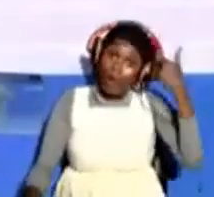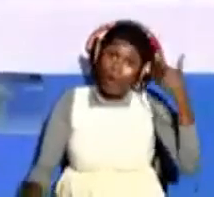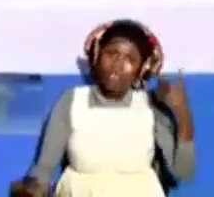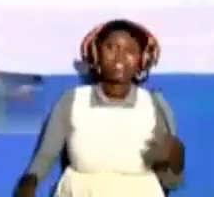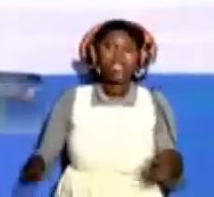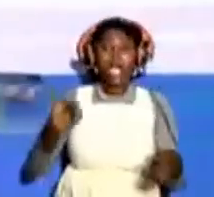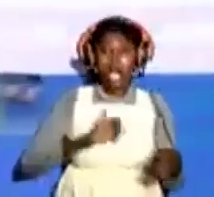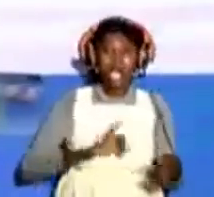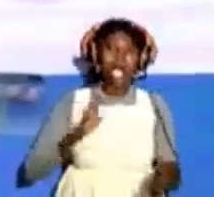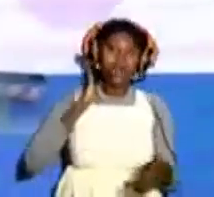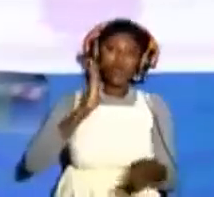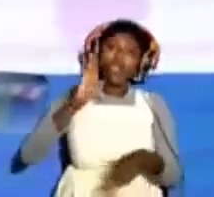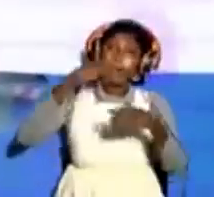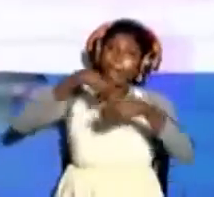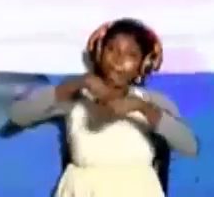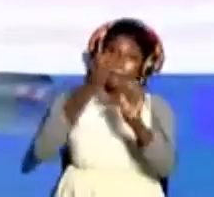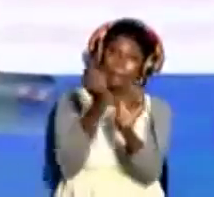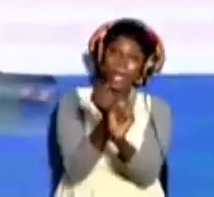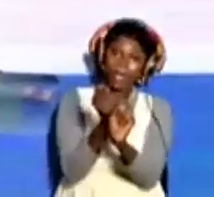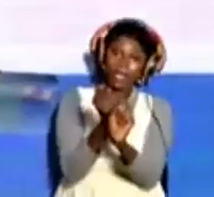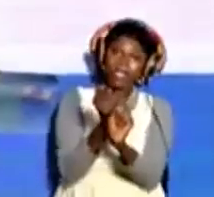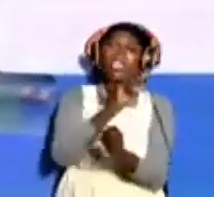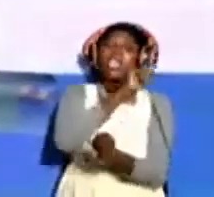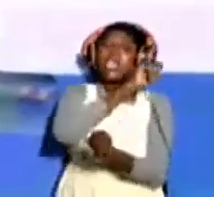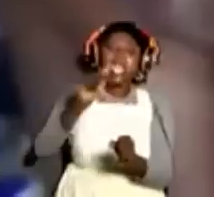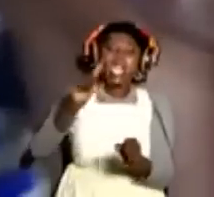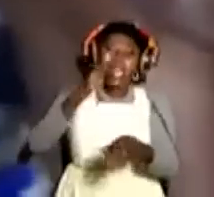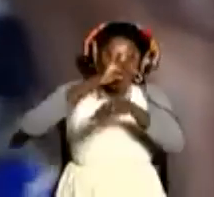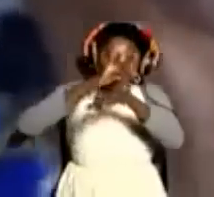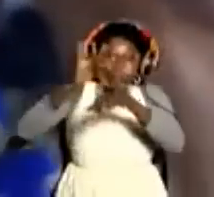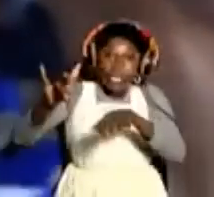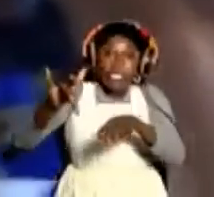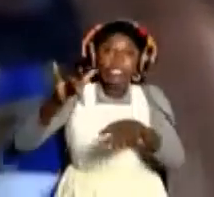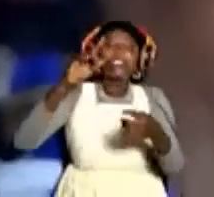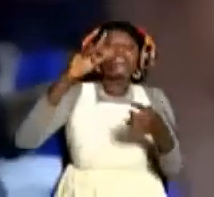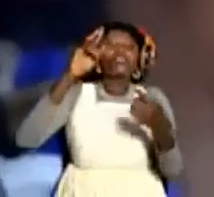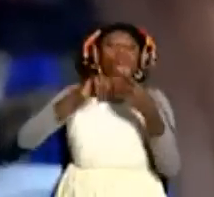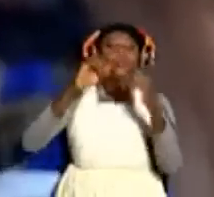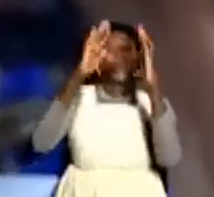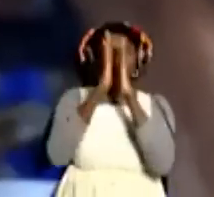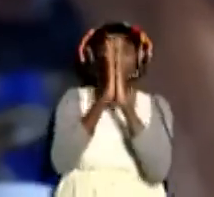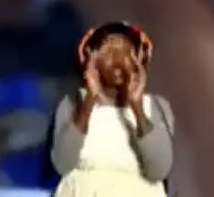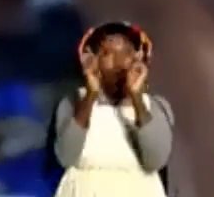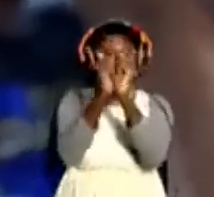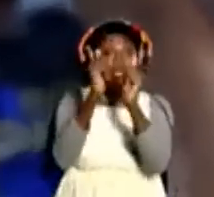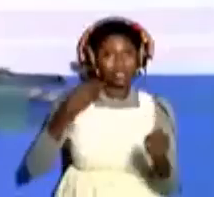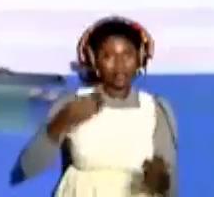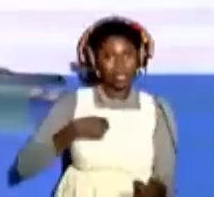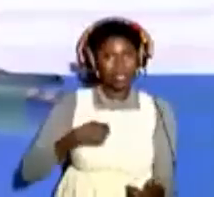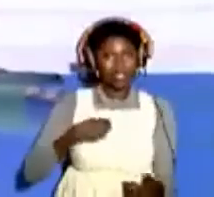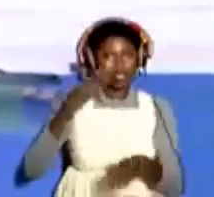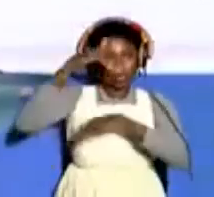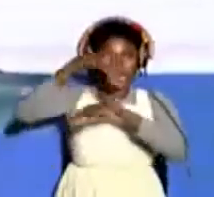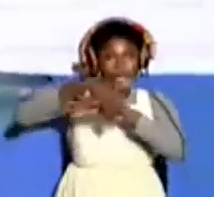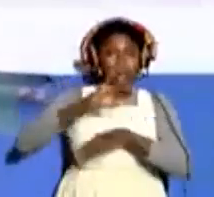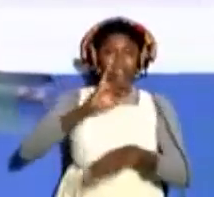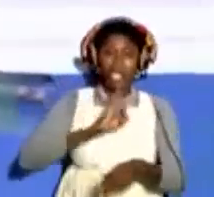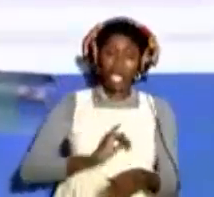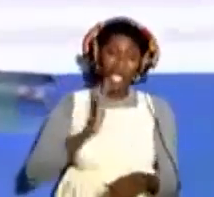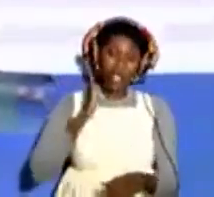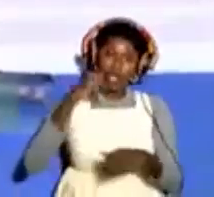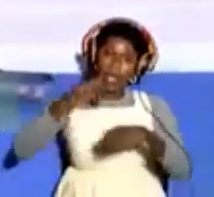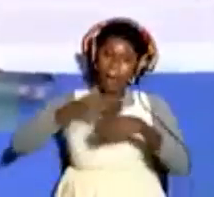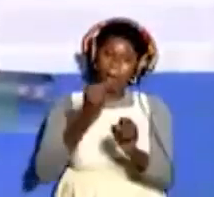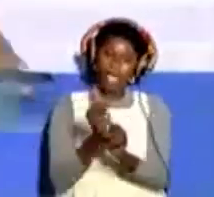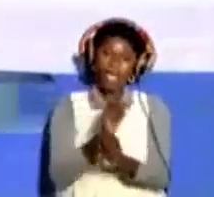because I'm going to make a space for you to pray with me tonight. I'm going to make a